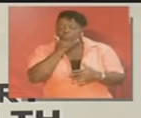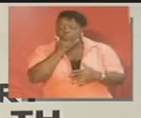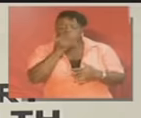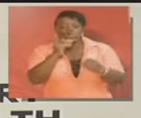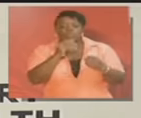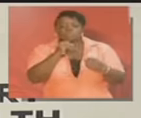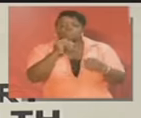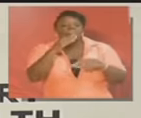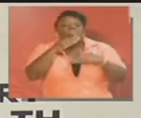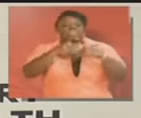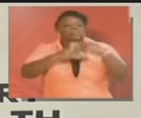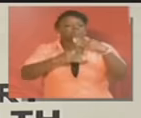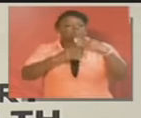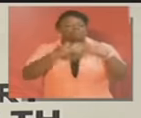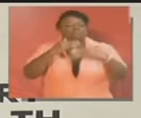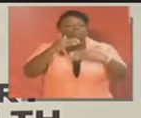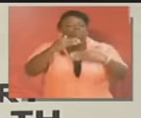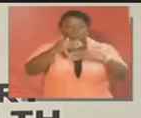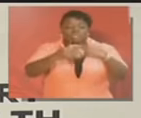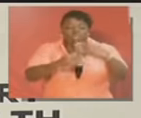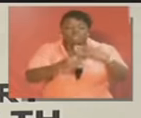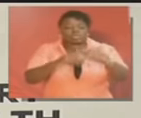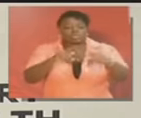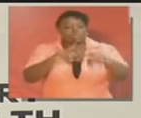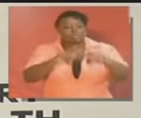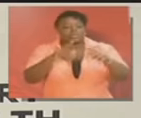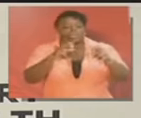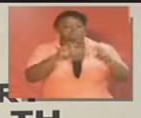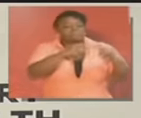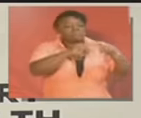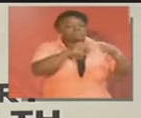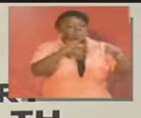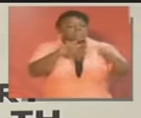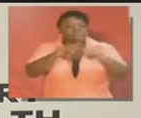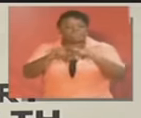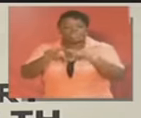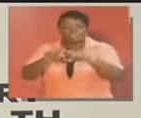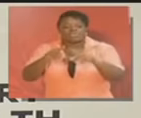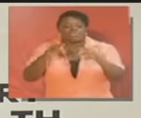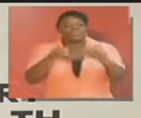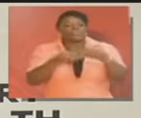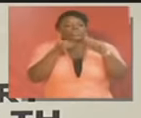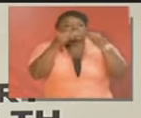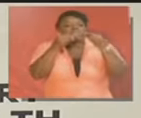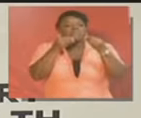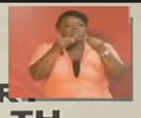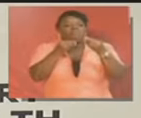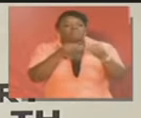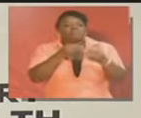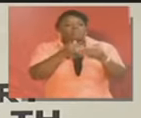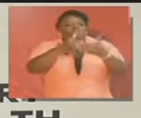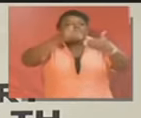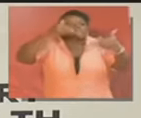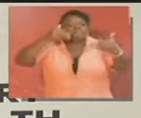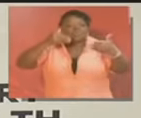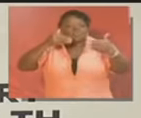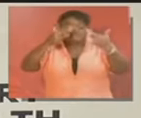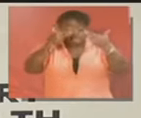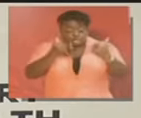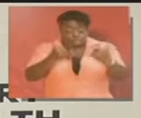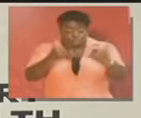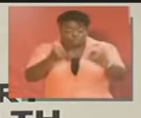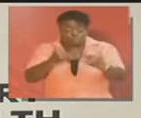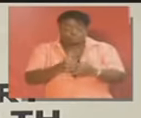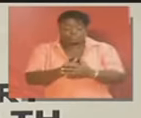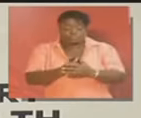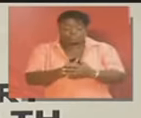be processed, but there's a range of days, and we give you the oldest to the newest in the range that we give you. So for